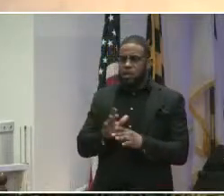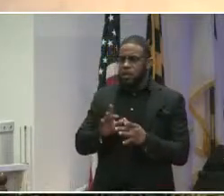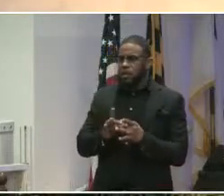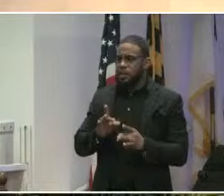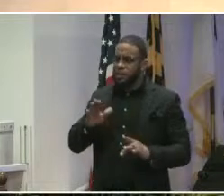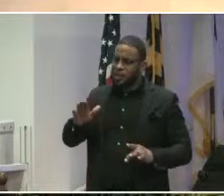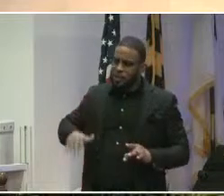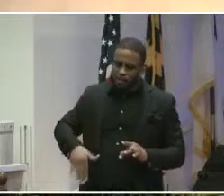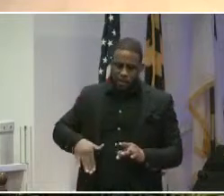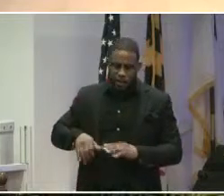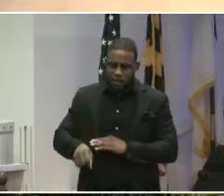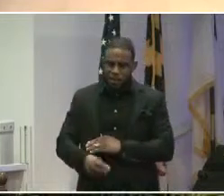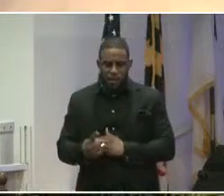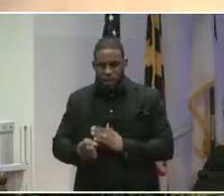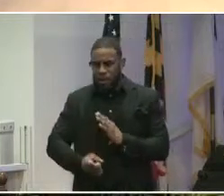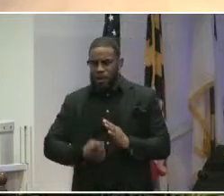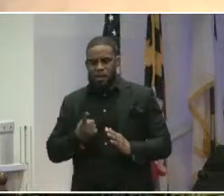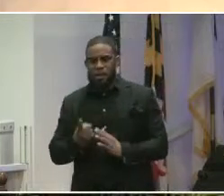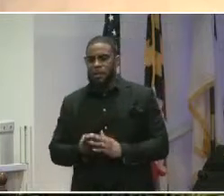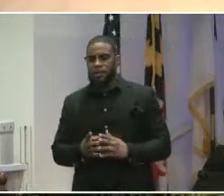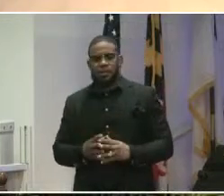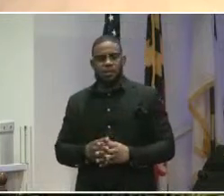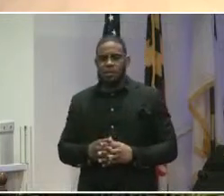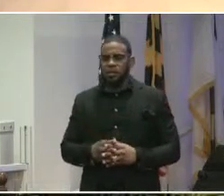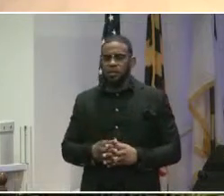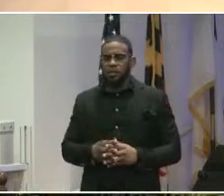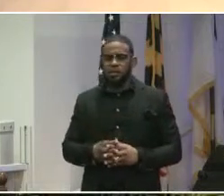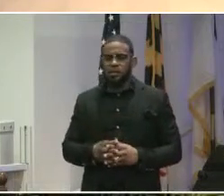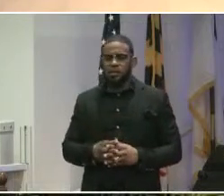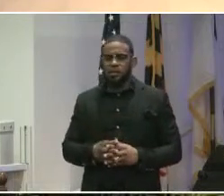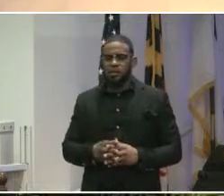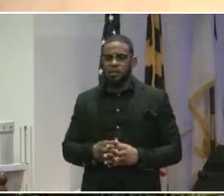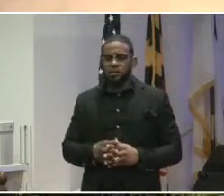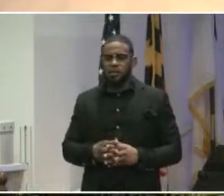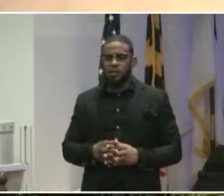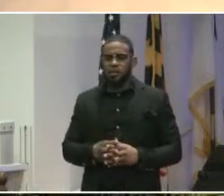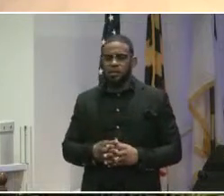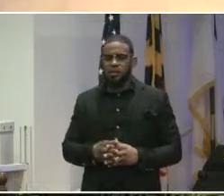says, late in the midnight hour. He's going to turn it.